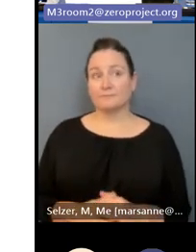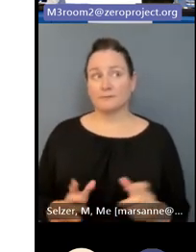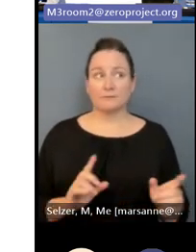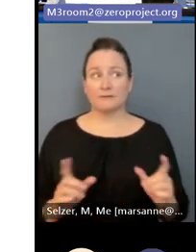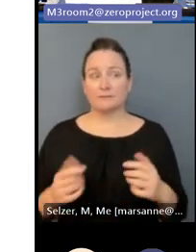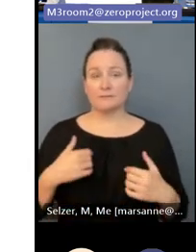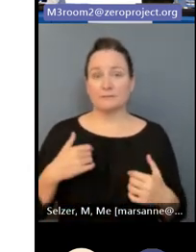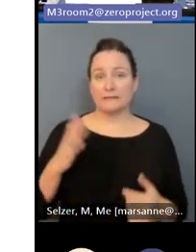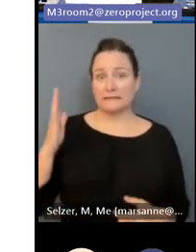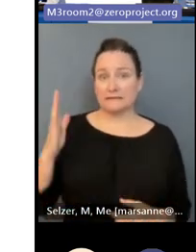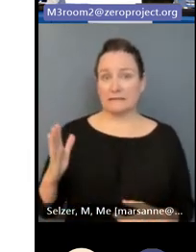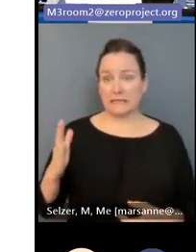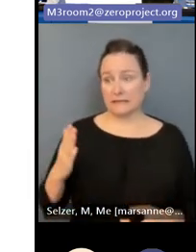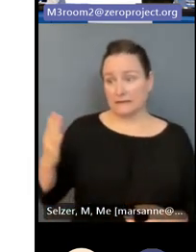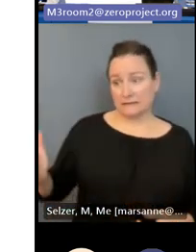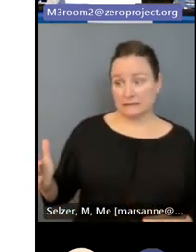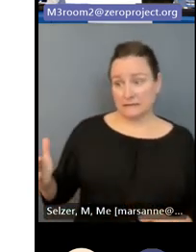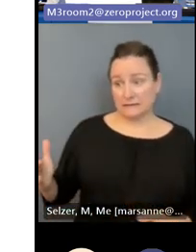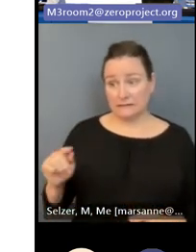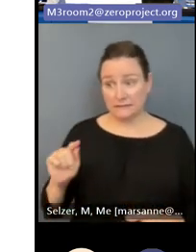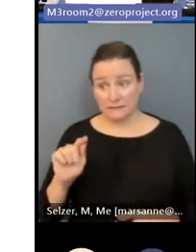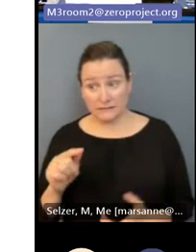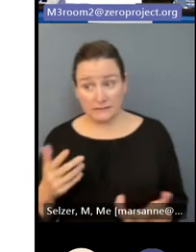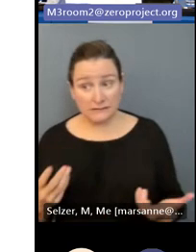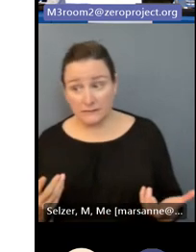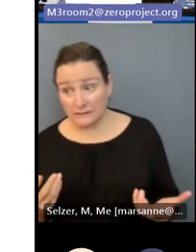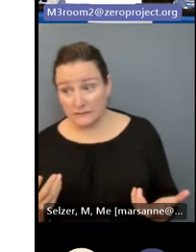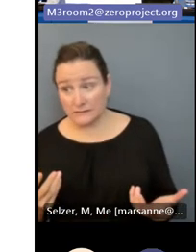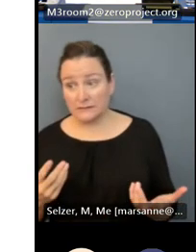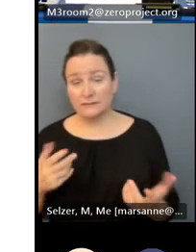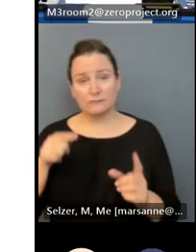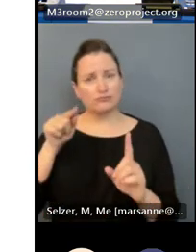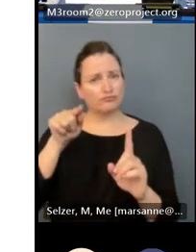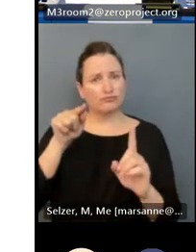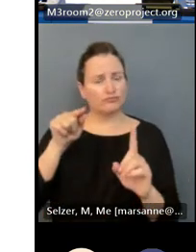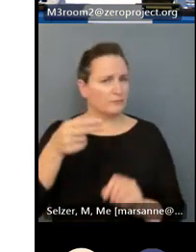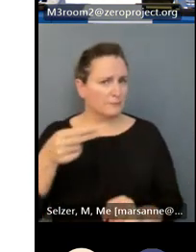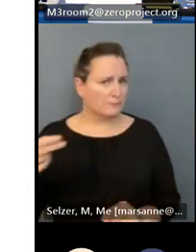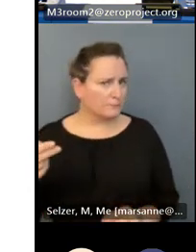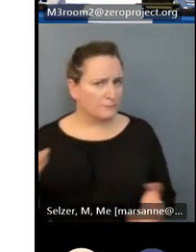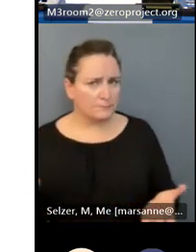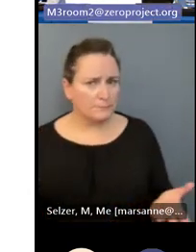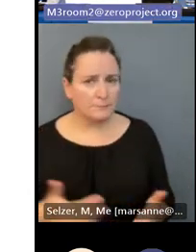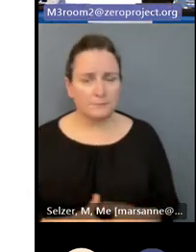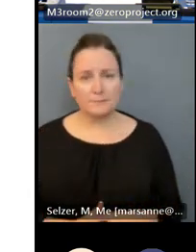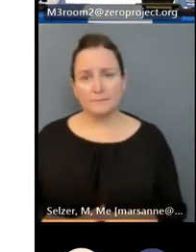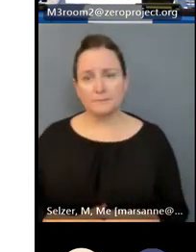from my side. Could you quickly just introduce your name, please?